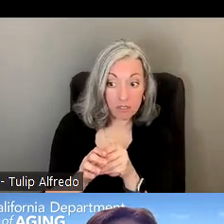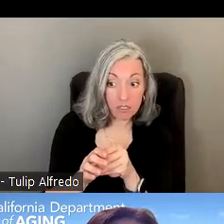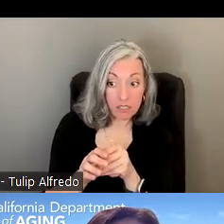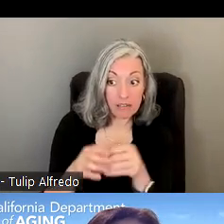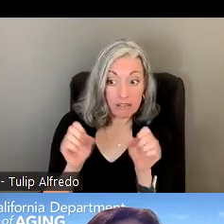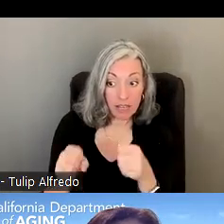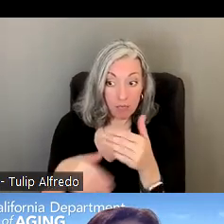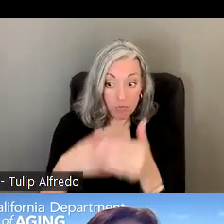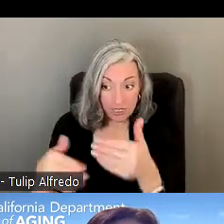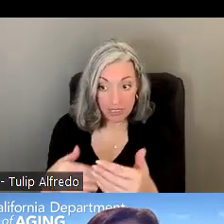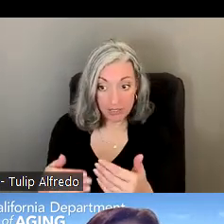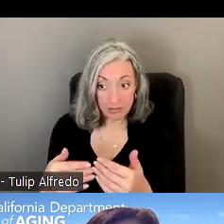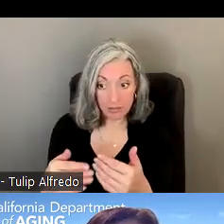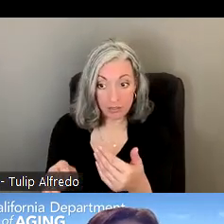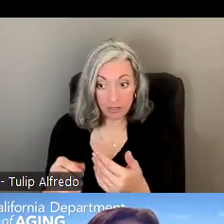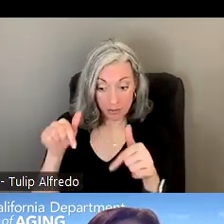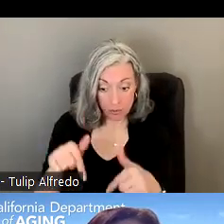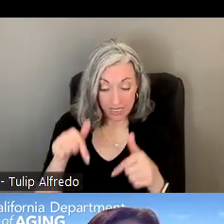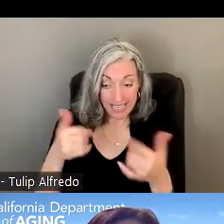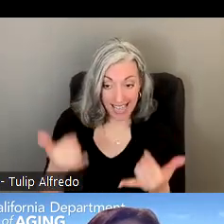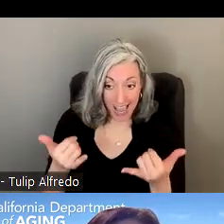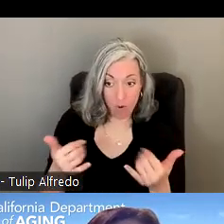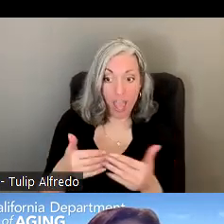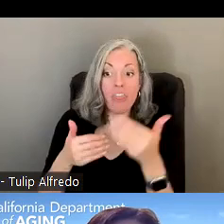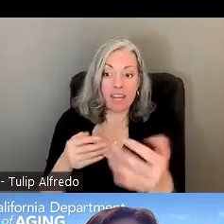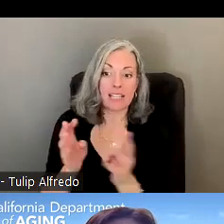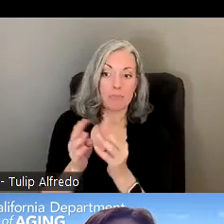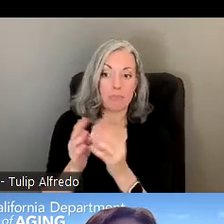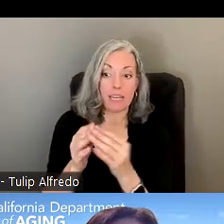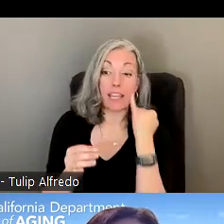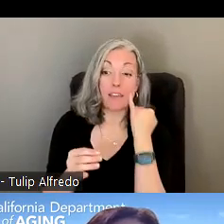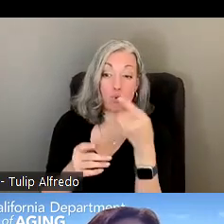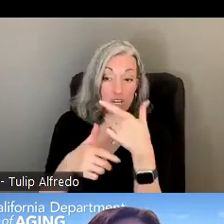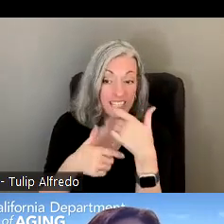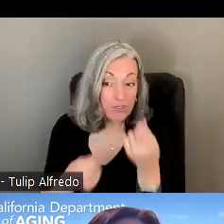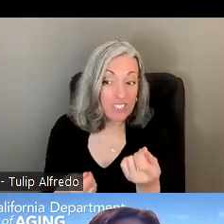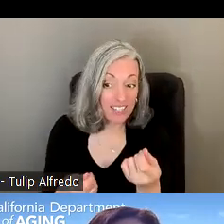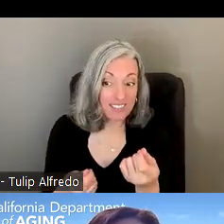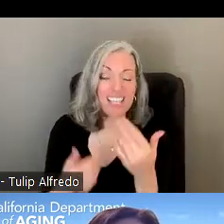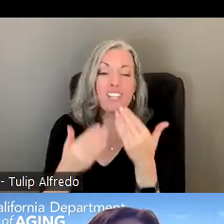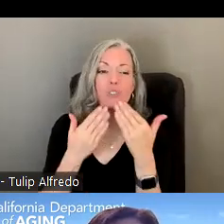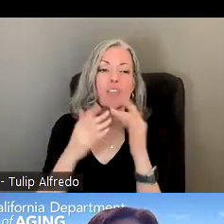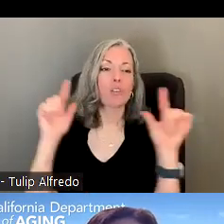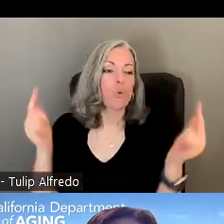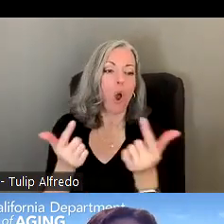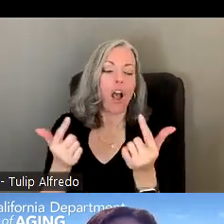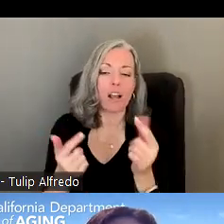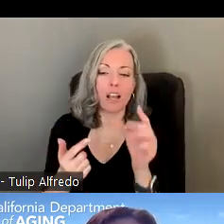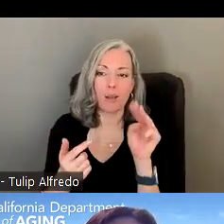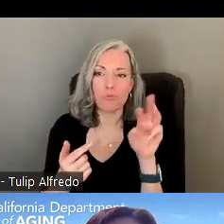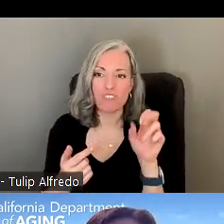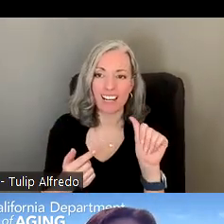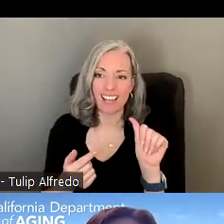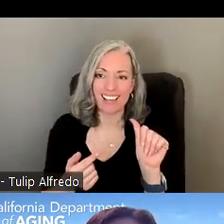and the next meeting. Appreciate those who have expressed interest. So just a big thank you to you all, and to Marina, of course,